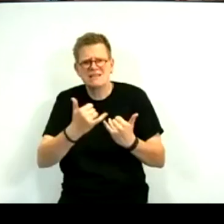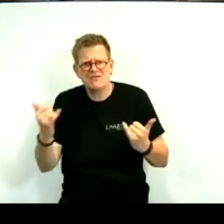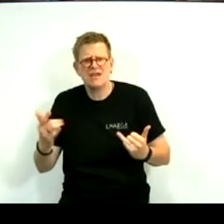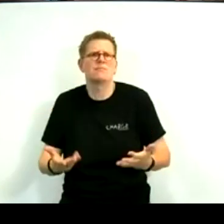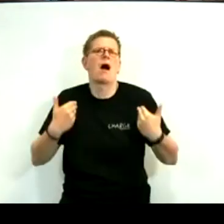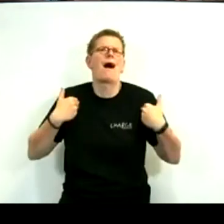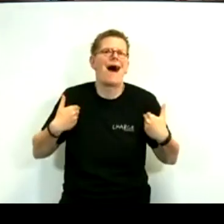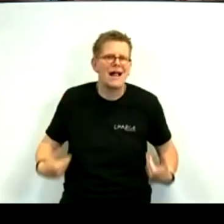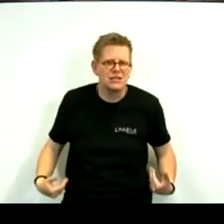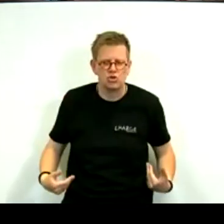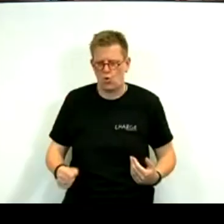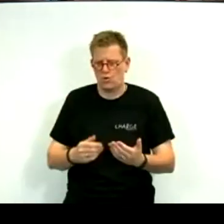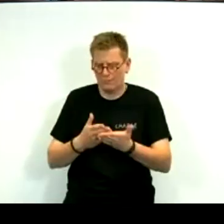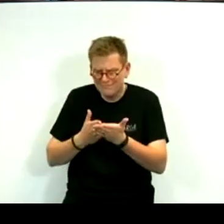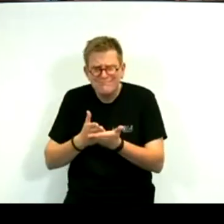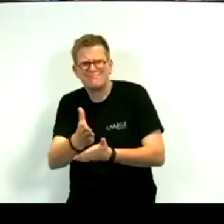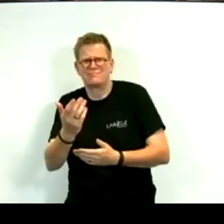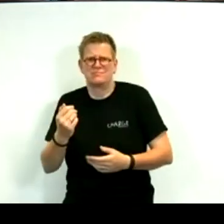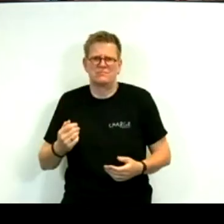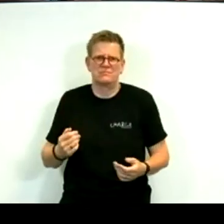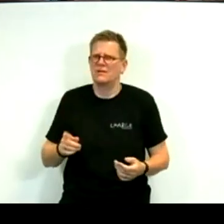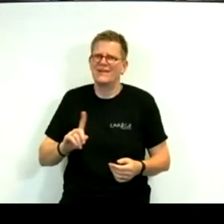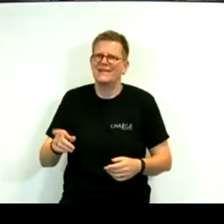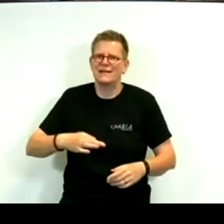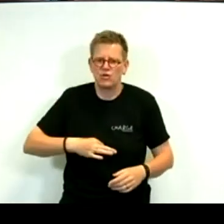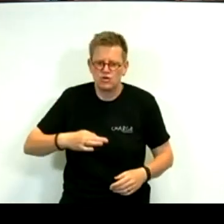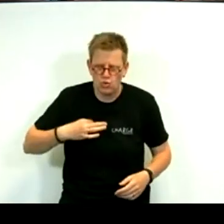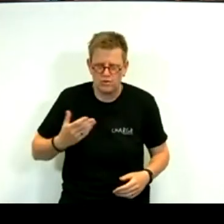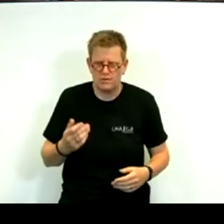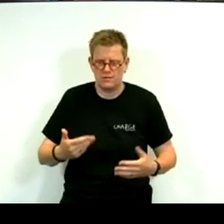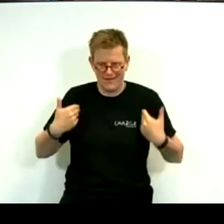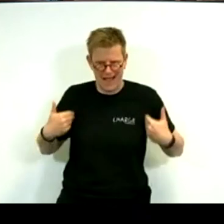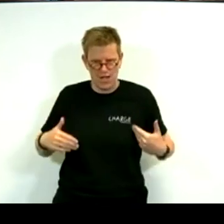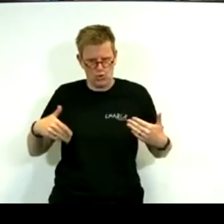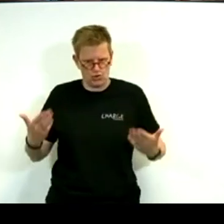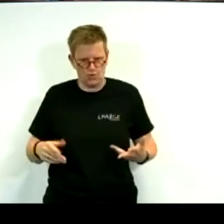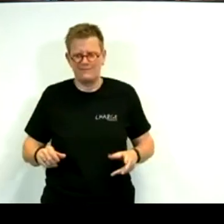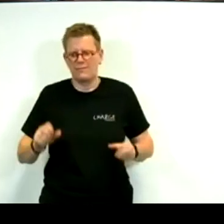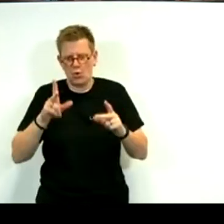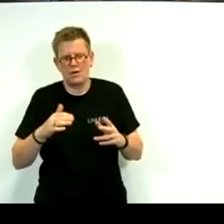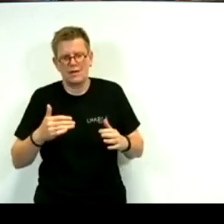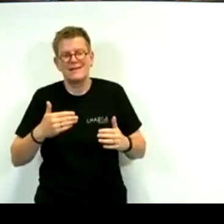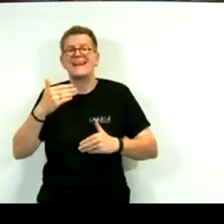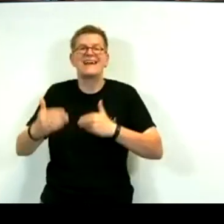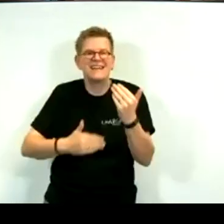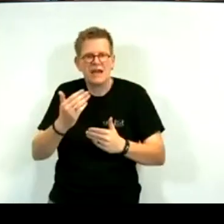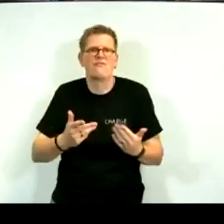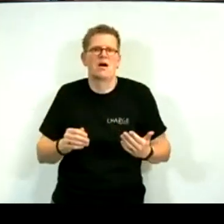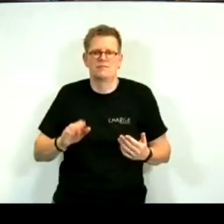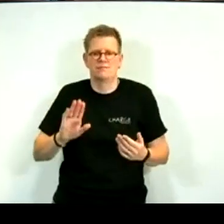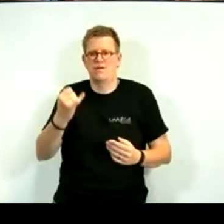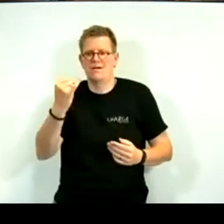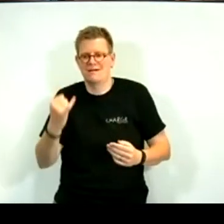these children at these stages of development to adopt these postures for other